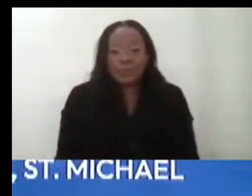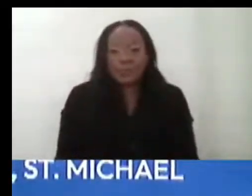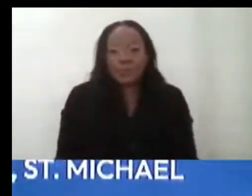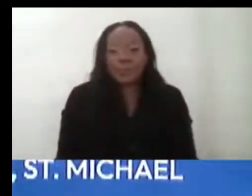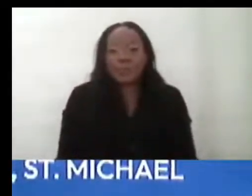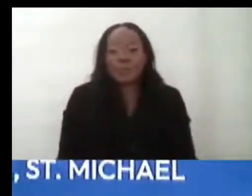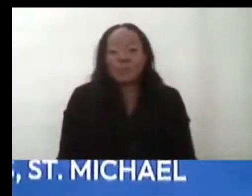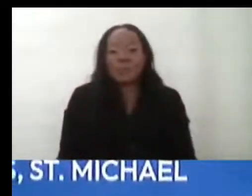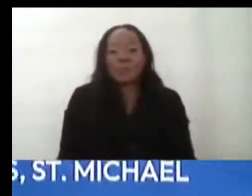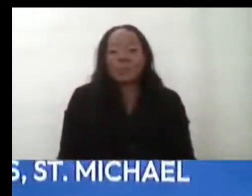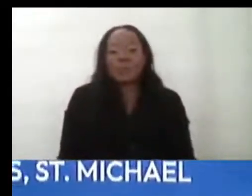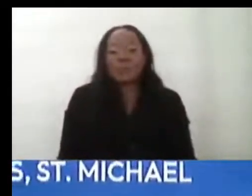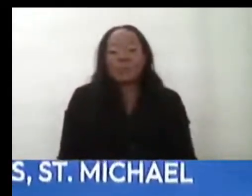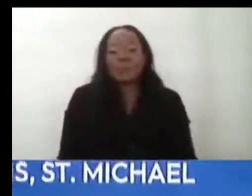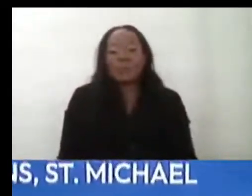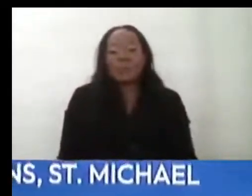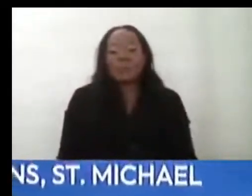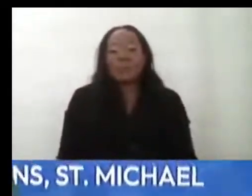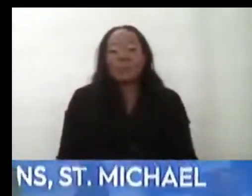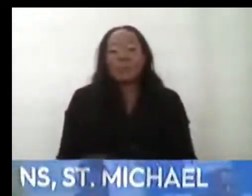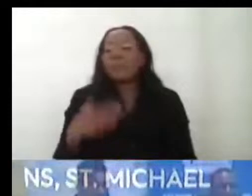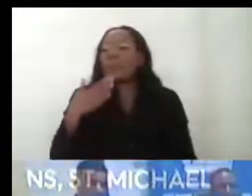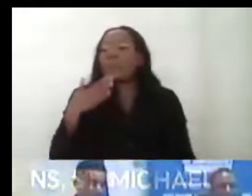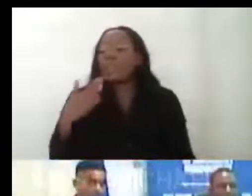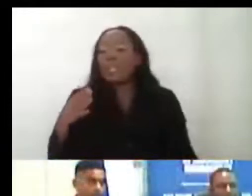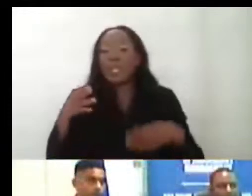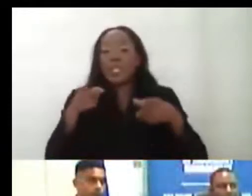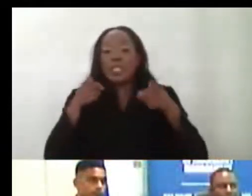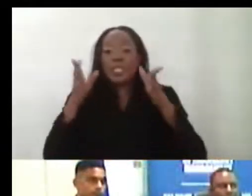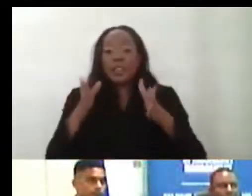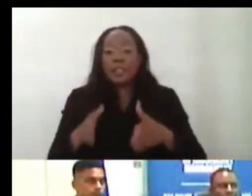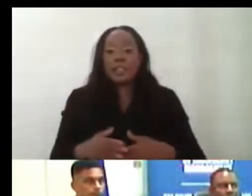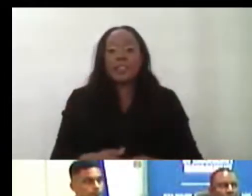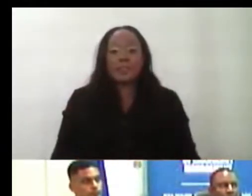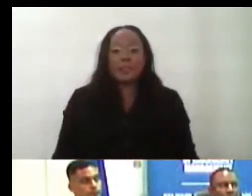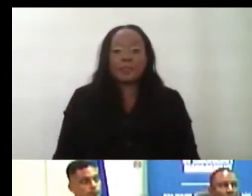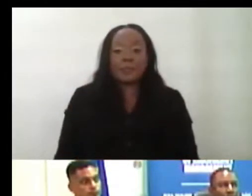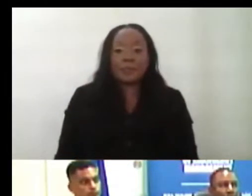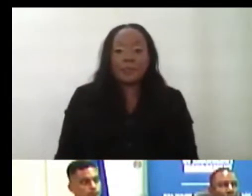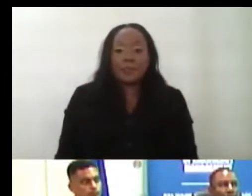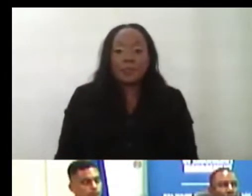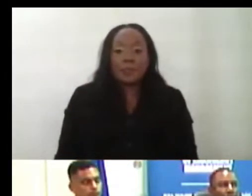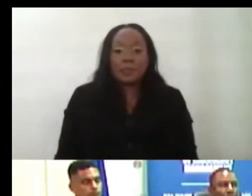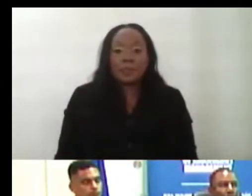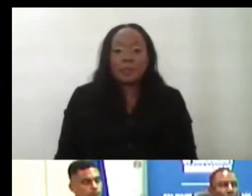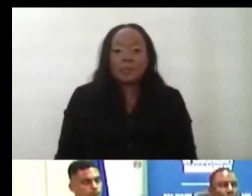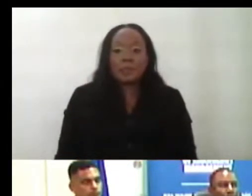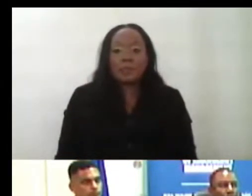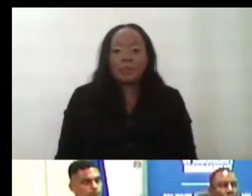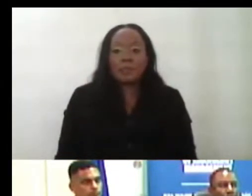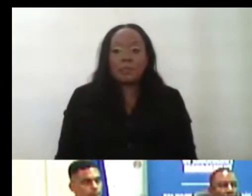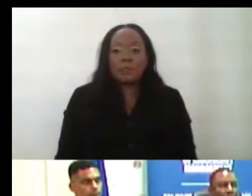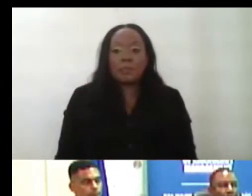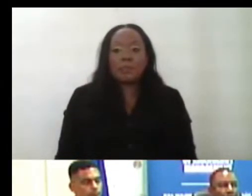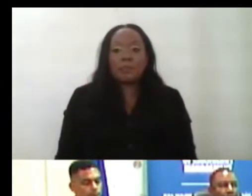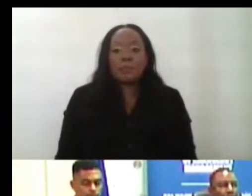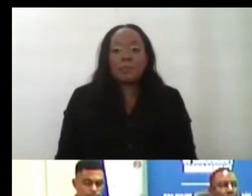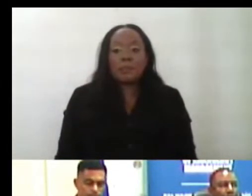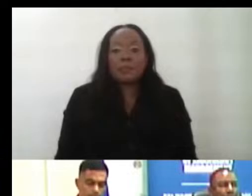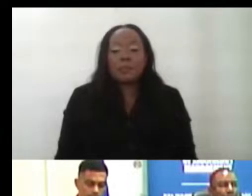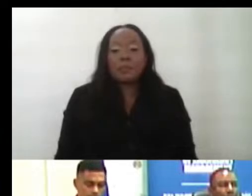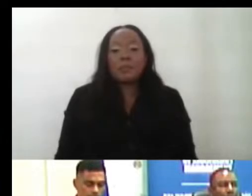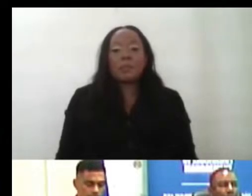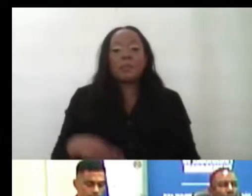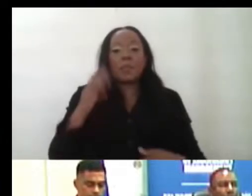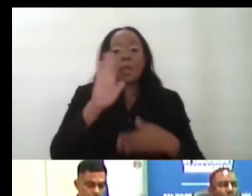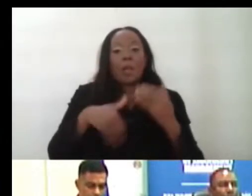Thank you, Director Hanks. And one of the key points she mentioned was beyond that coordinated approach in order to